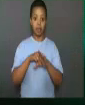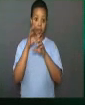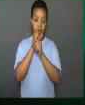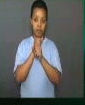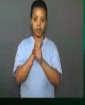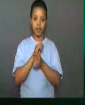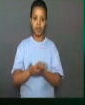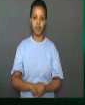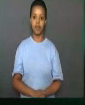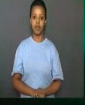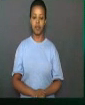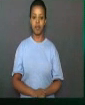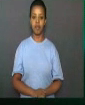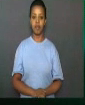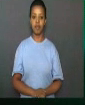Time's up!